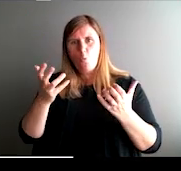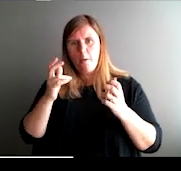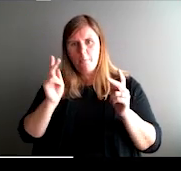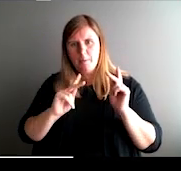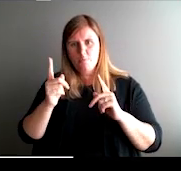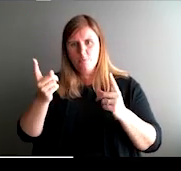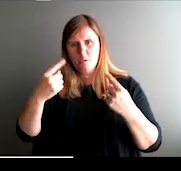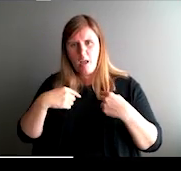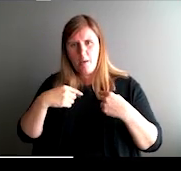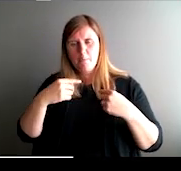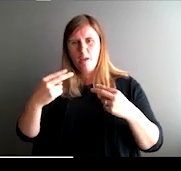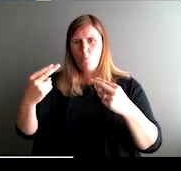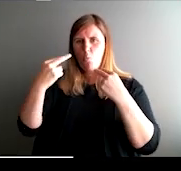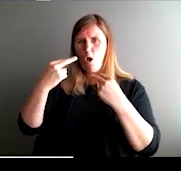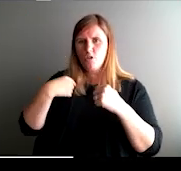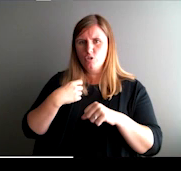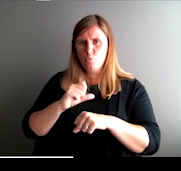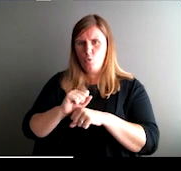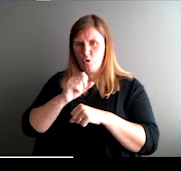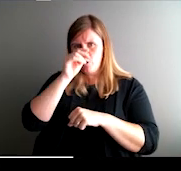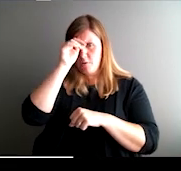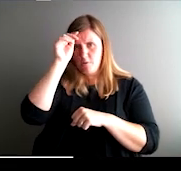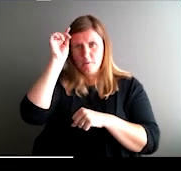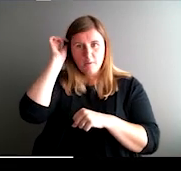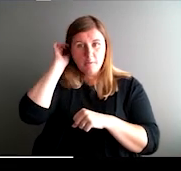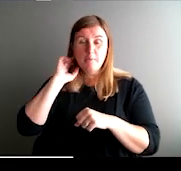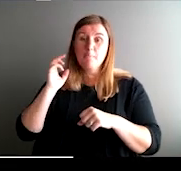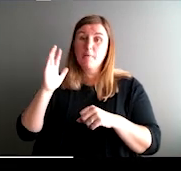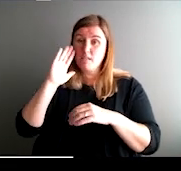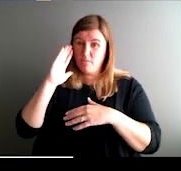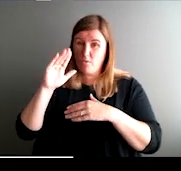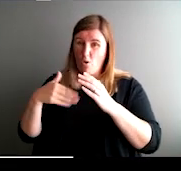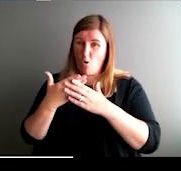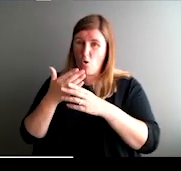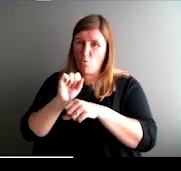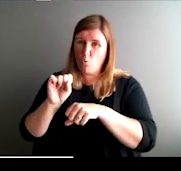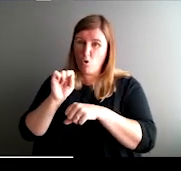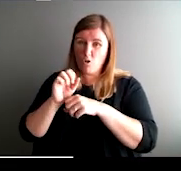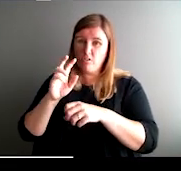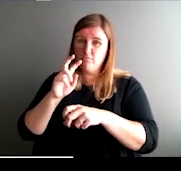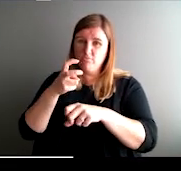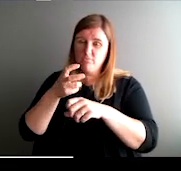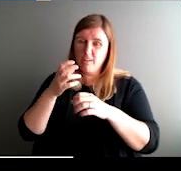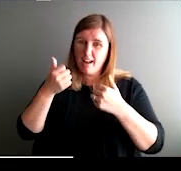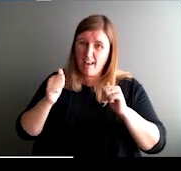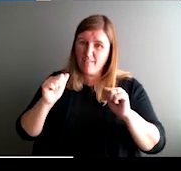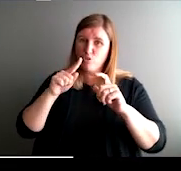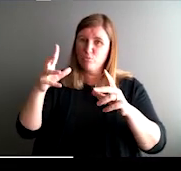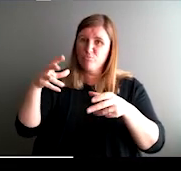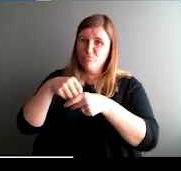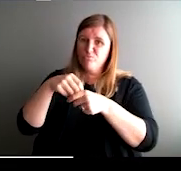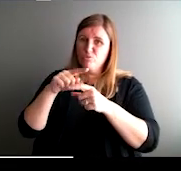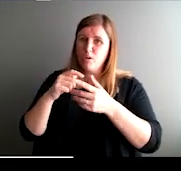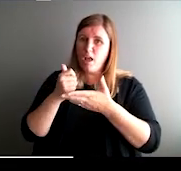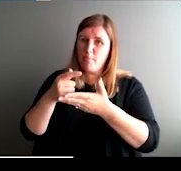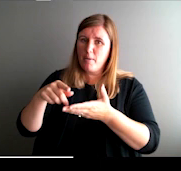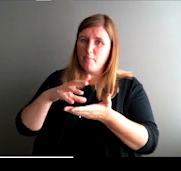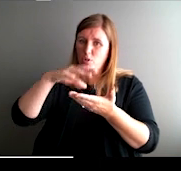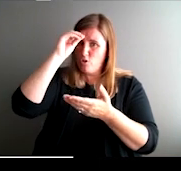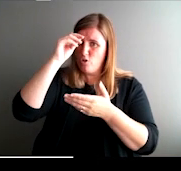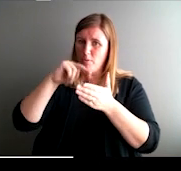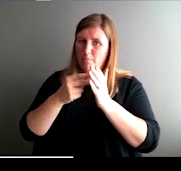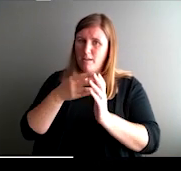in and watch you work because of all the hard work and effort you're putting in to making sure your students learn those meaningful